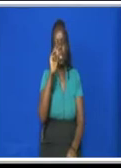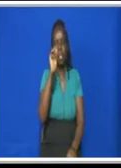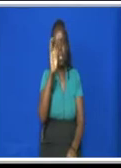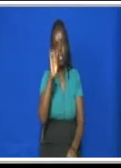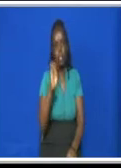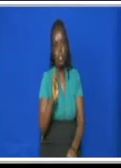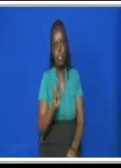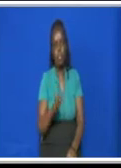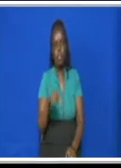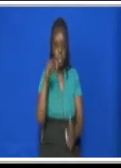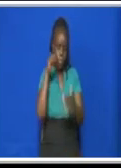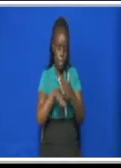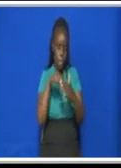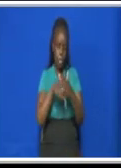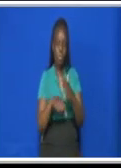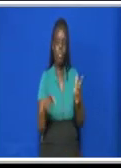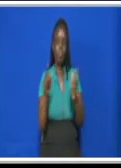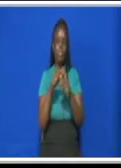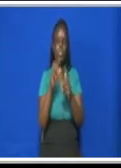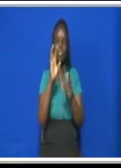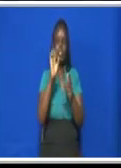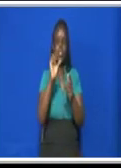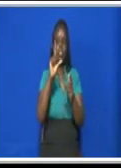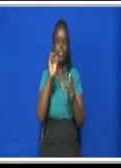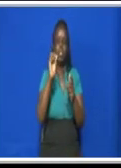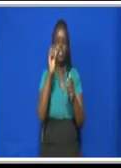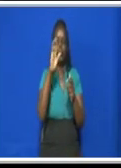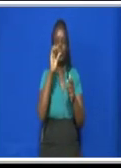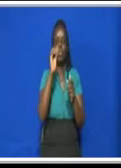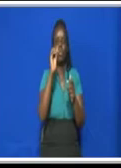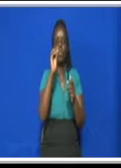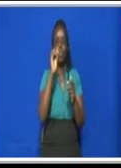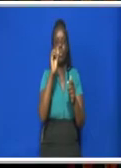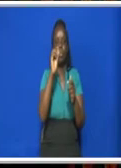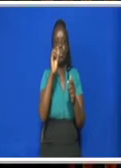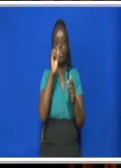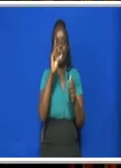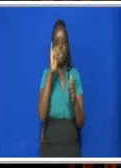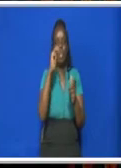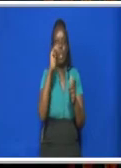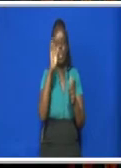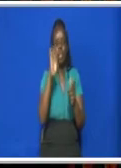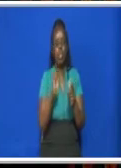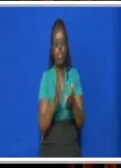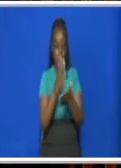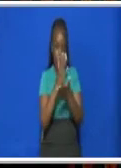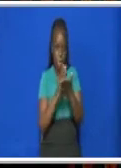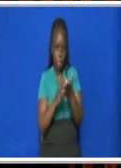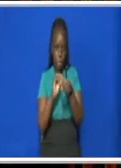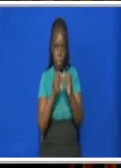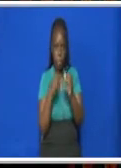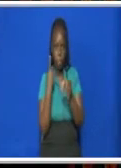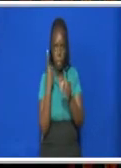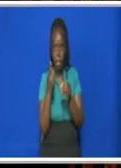an electrode must be dipped into the electrolyte. It should never be hanging. Now we have the half cell one. This is